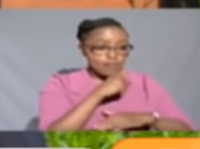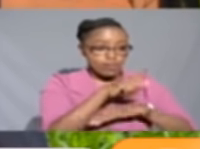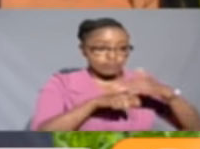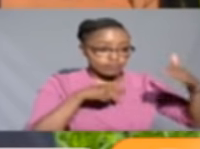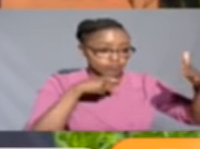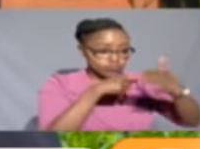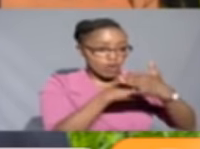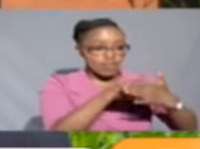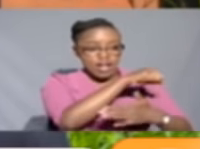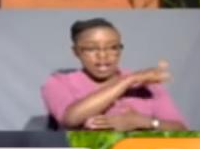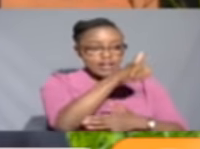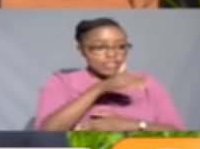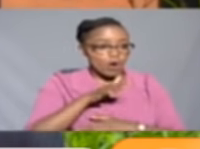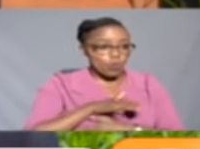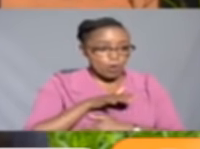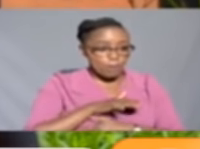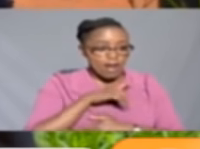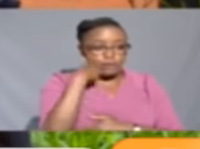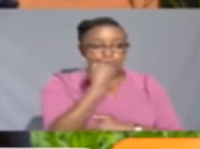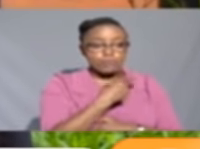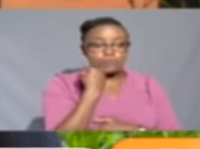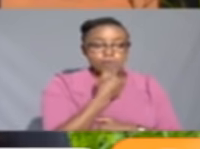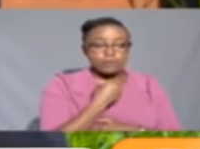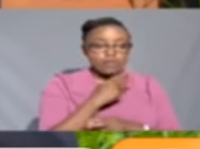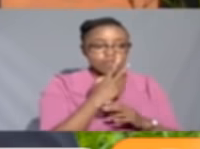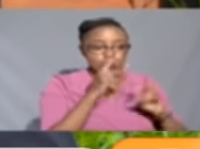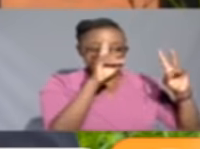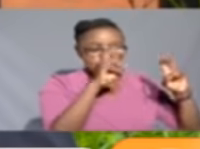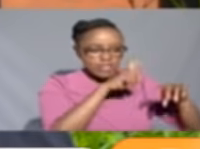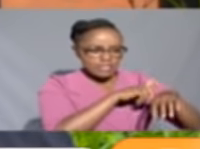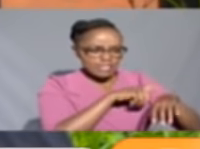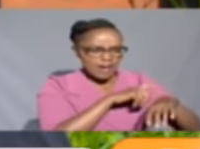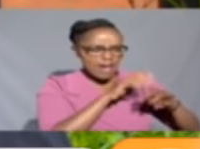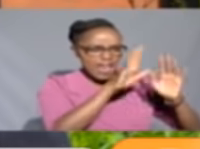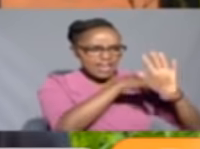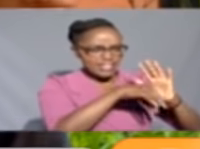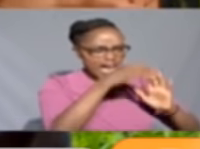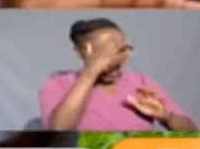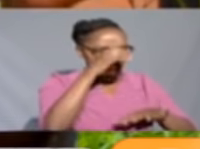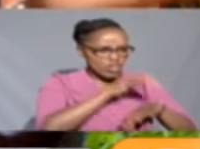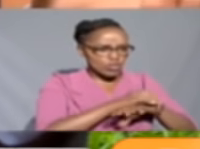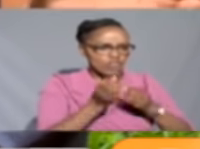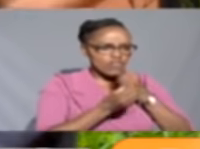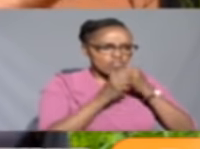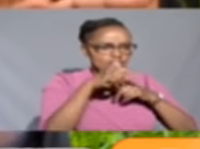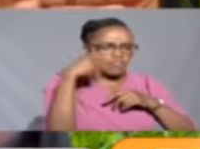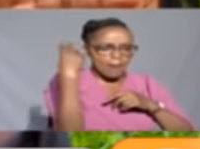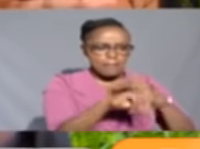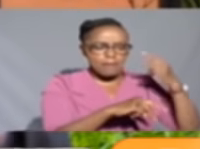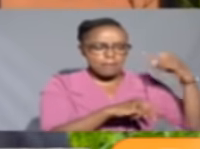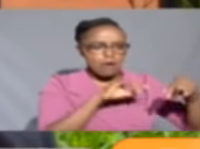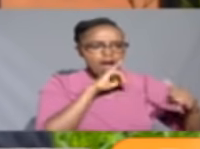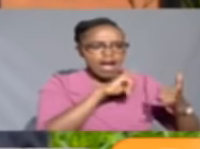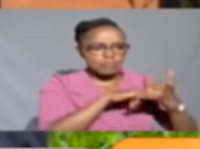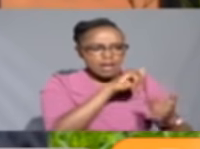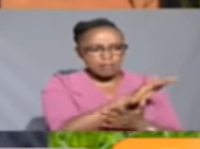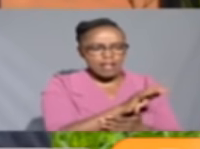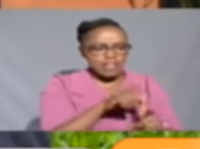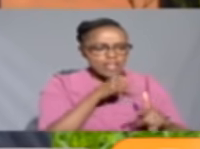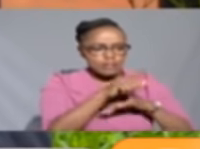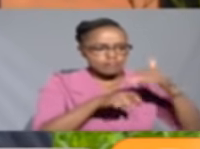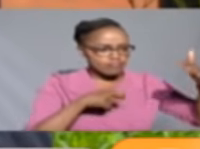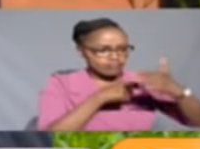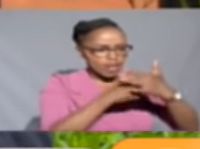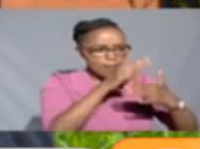up a woman who, when I found out from her, that she had been beaten by her husband. But they lock her up